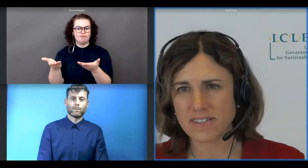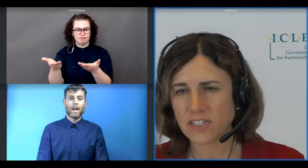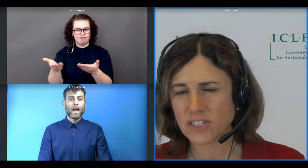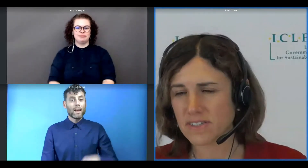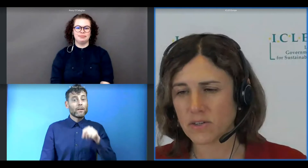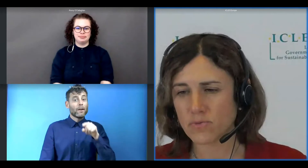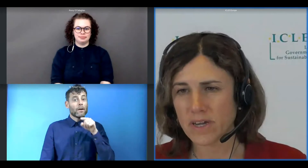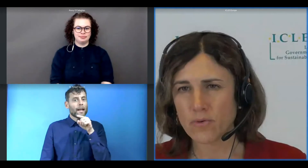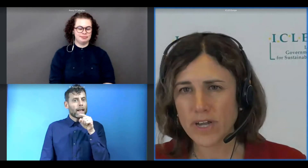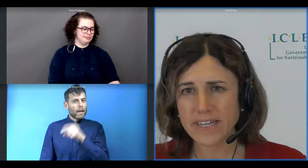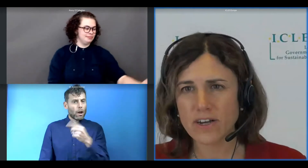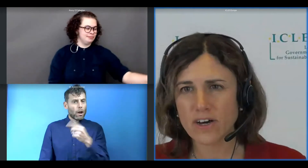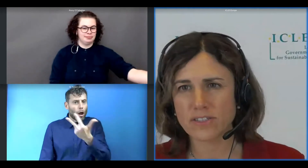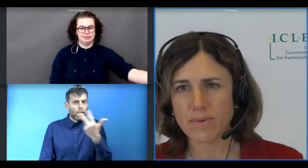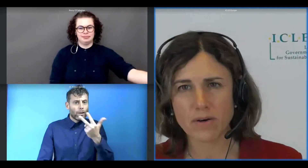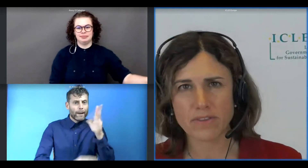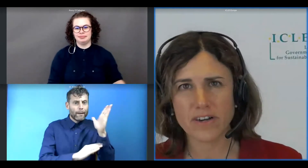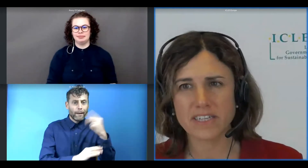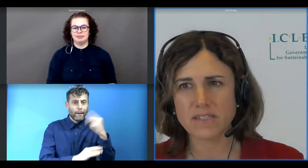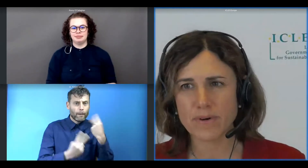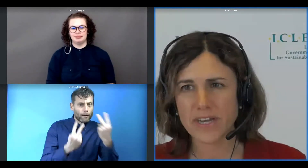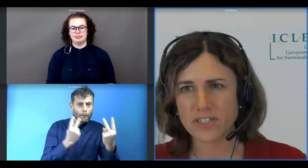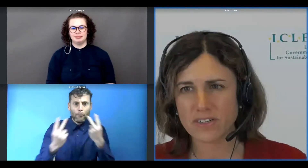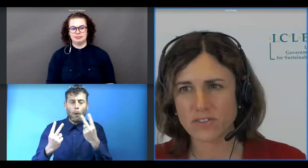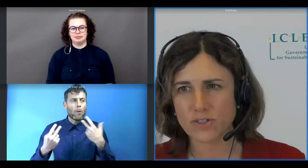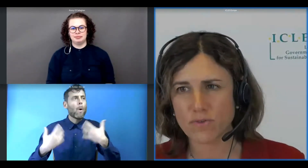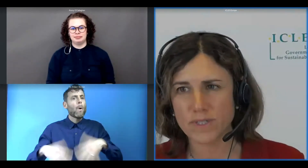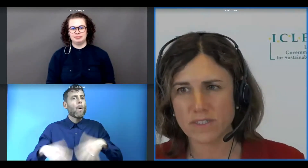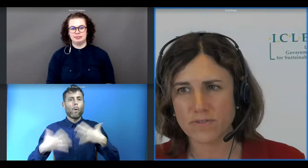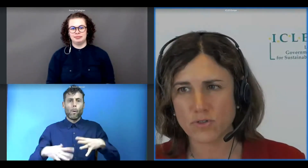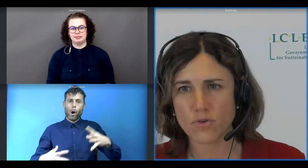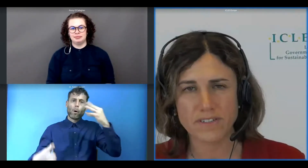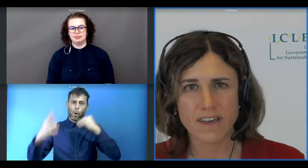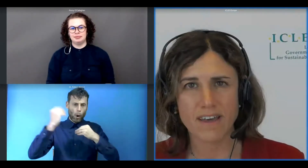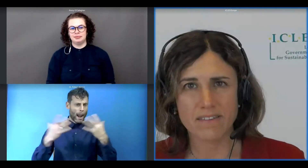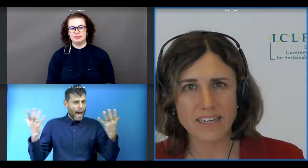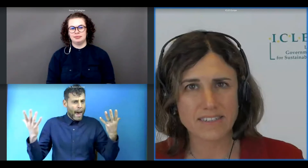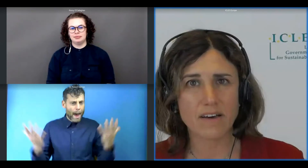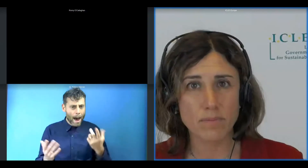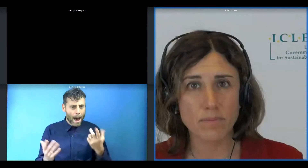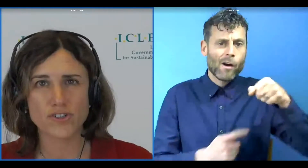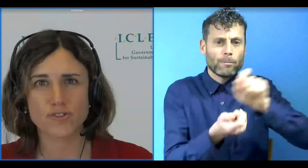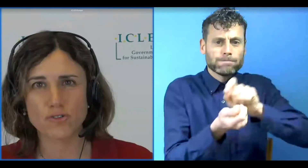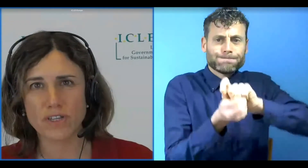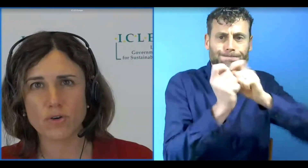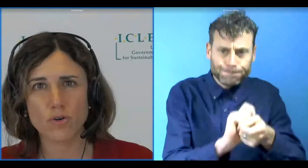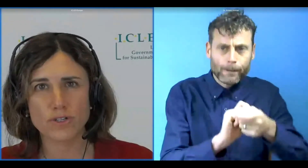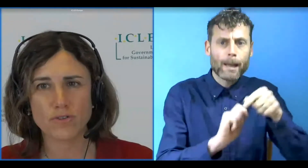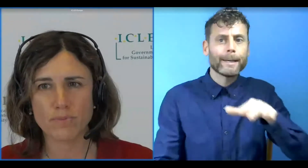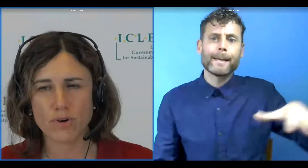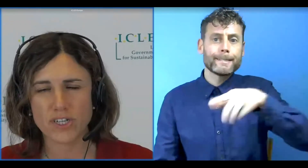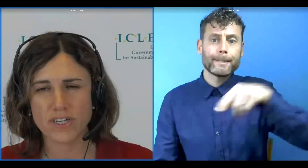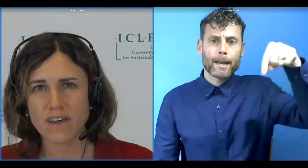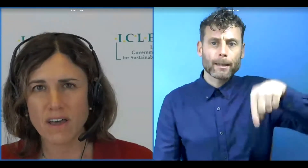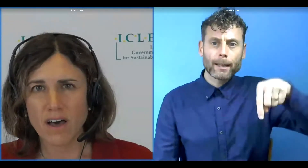interesting session, and we really learned about their inspiration and transformative stories that have emerged during the course